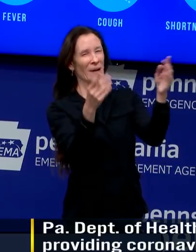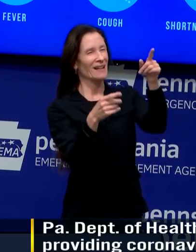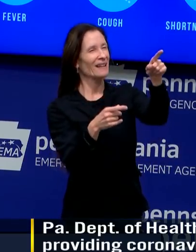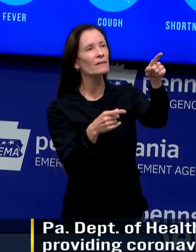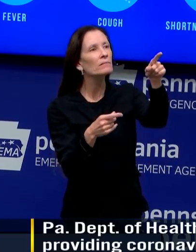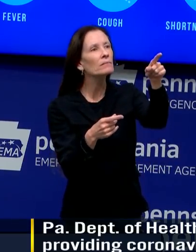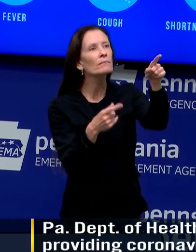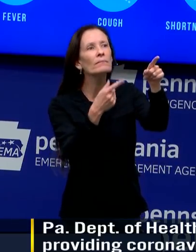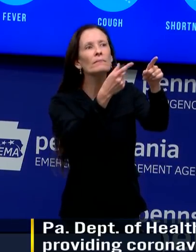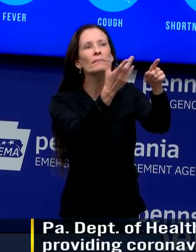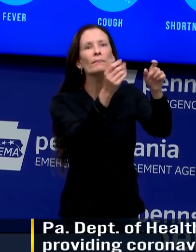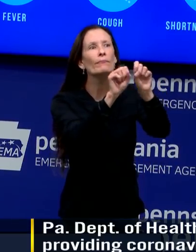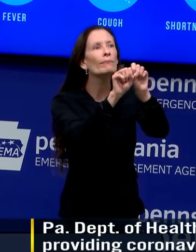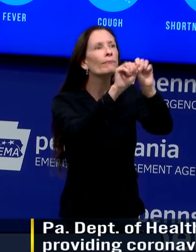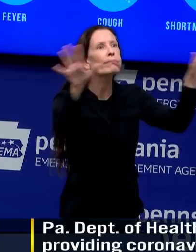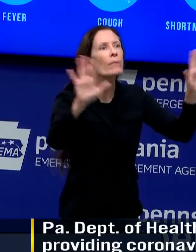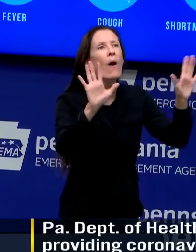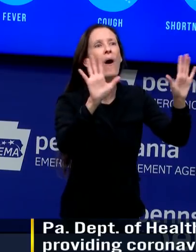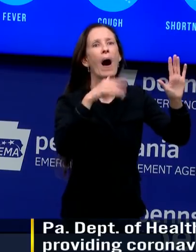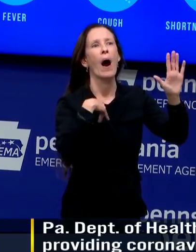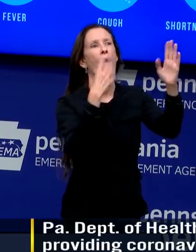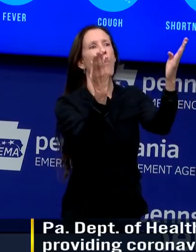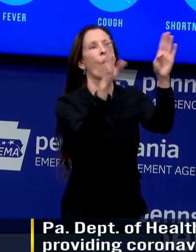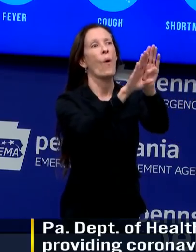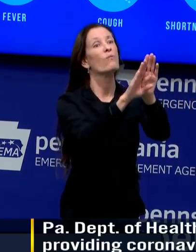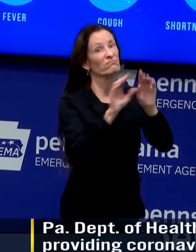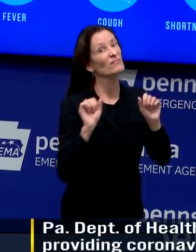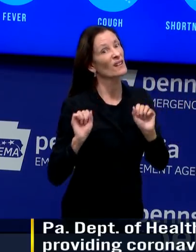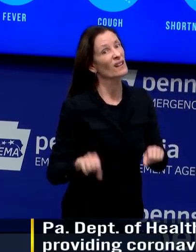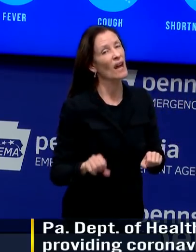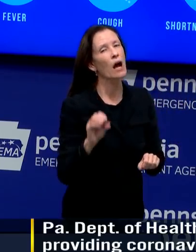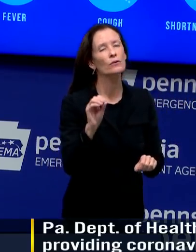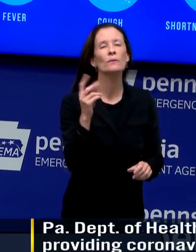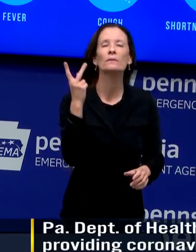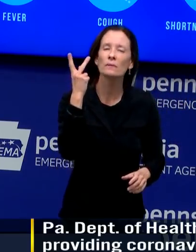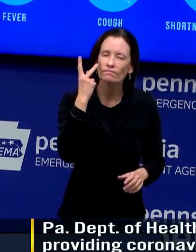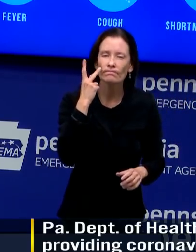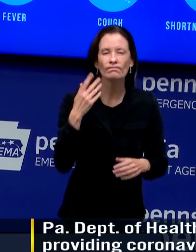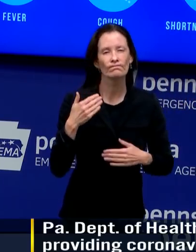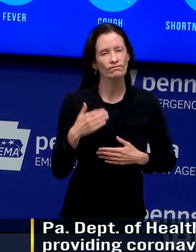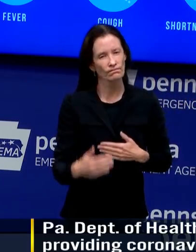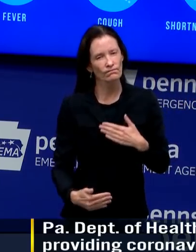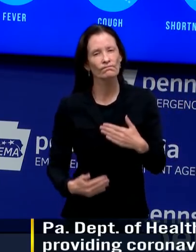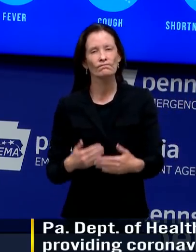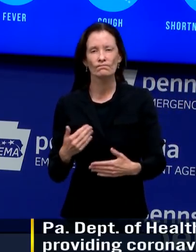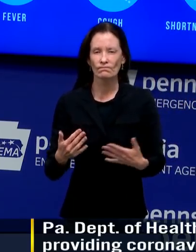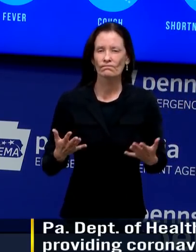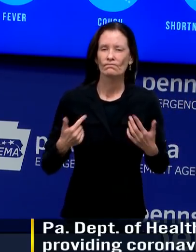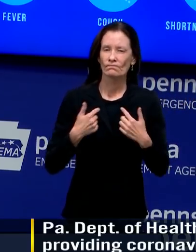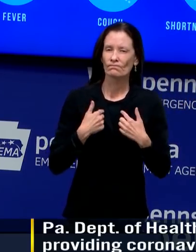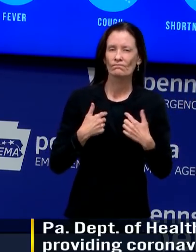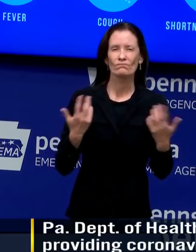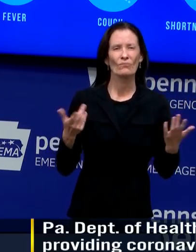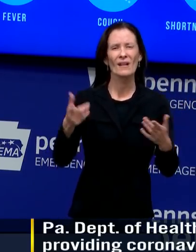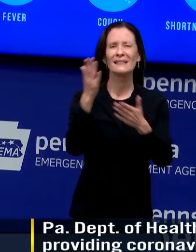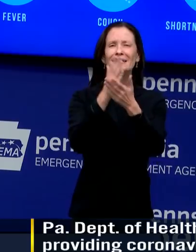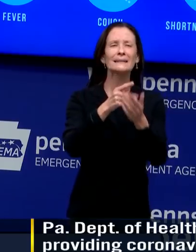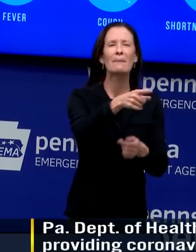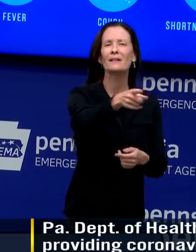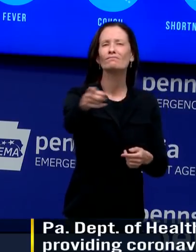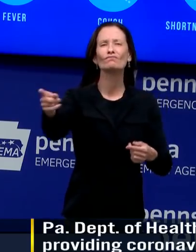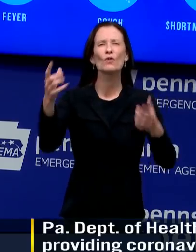difficult, but we will continue to provide updates as regions move from phase to phase. By using this